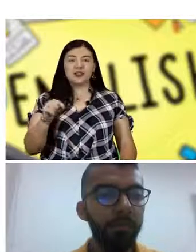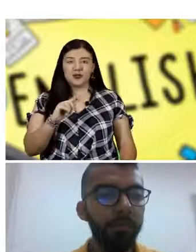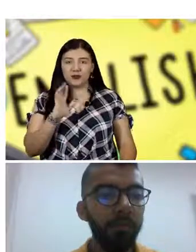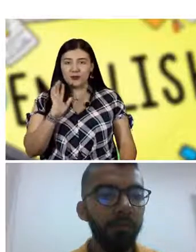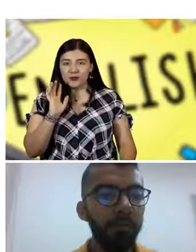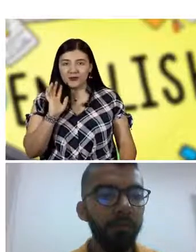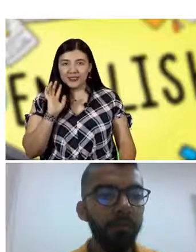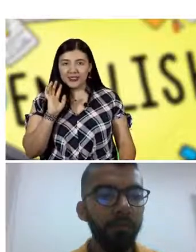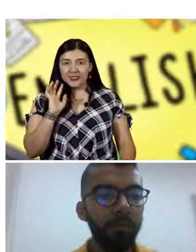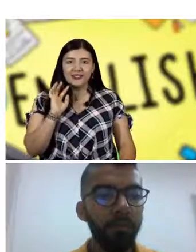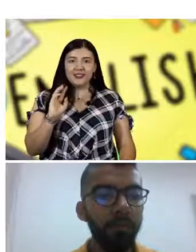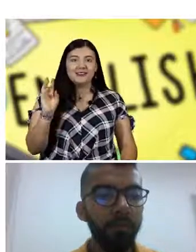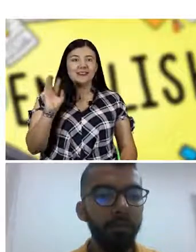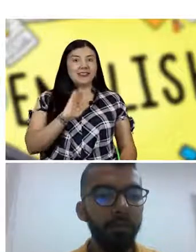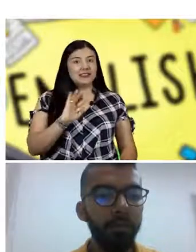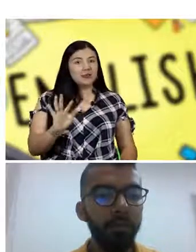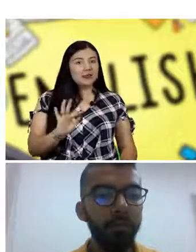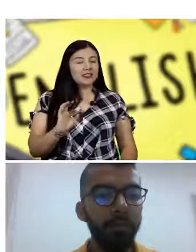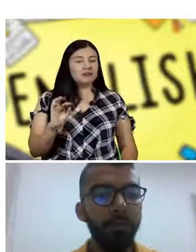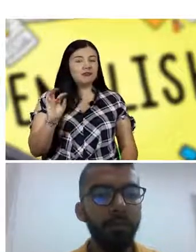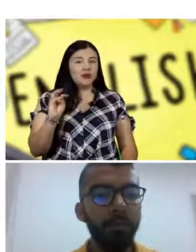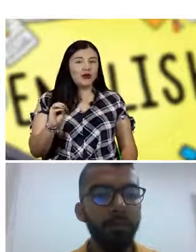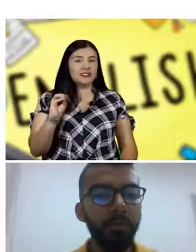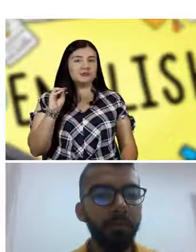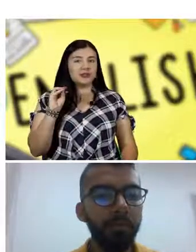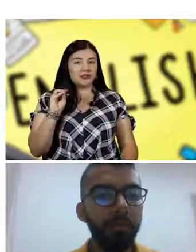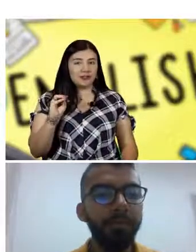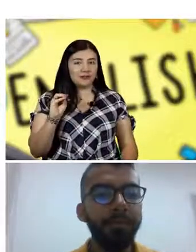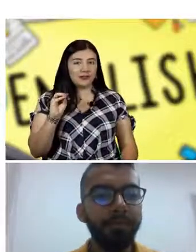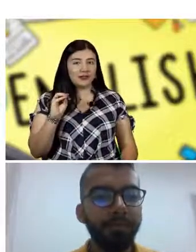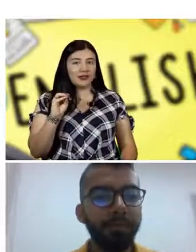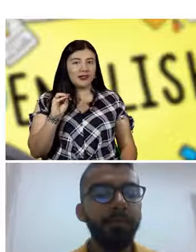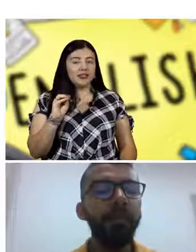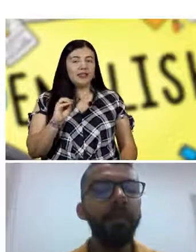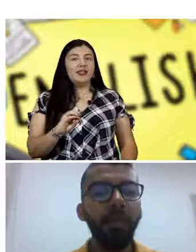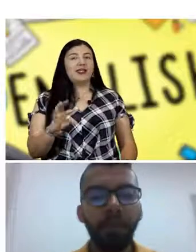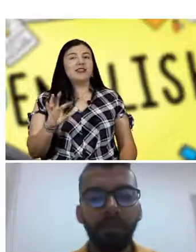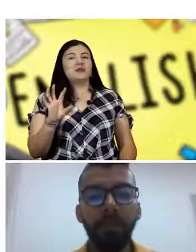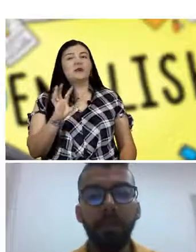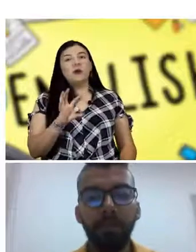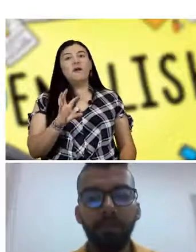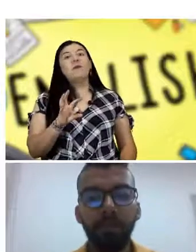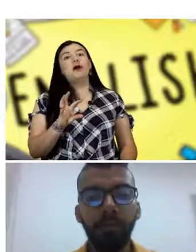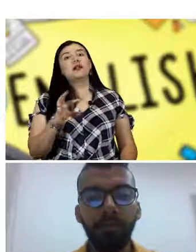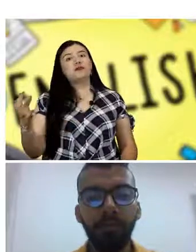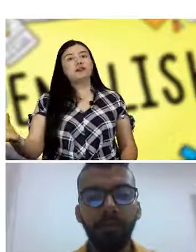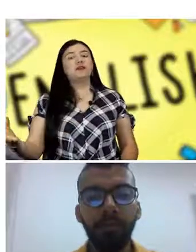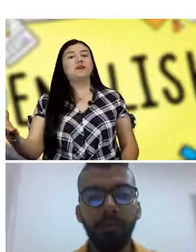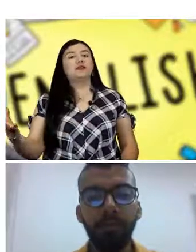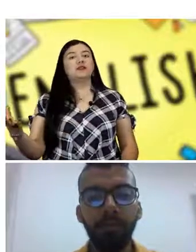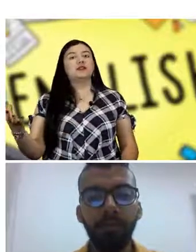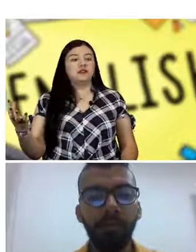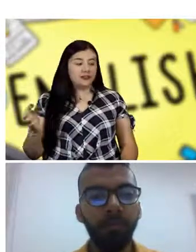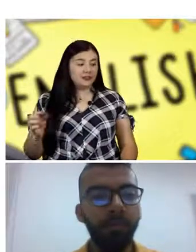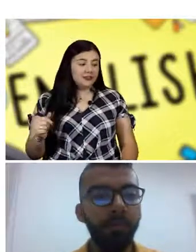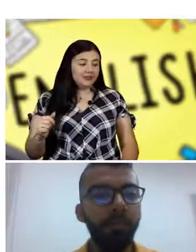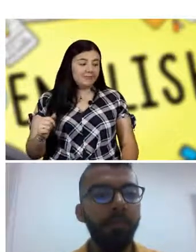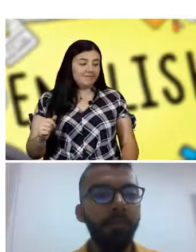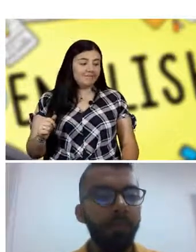in circle, yeah? This one is more specific, yeah? It's one part of the